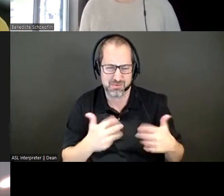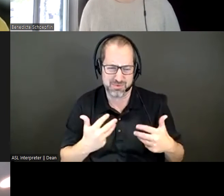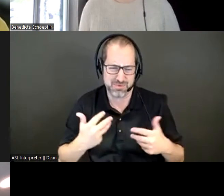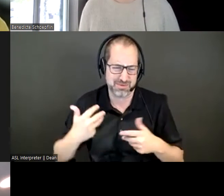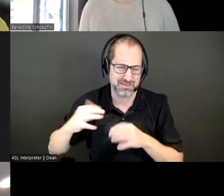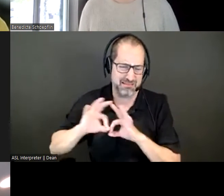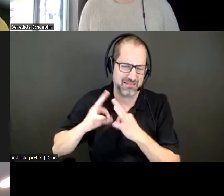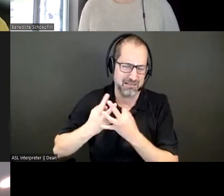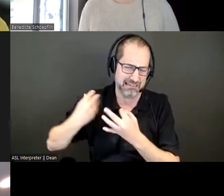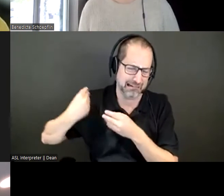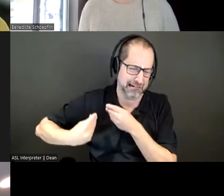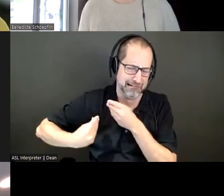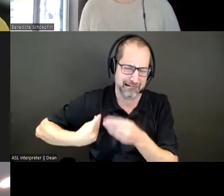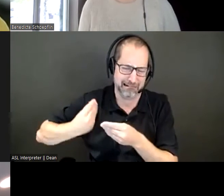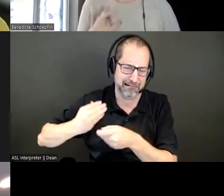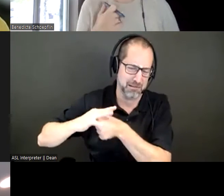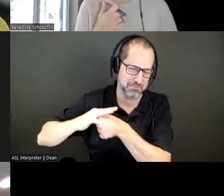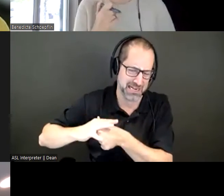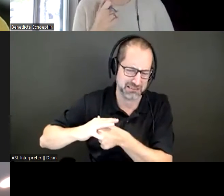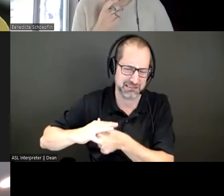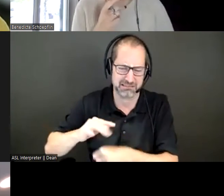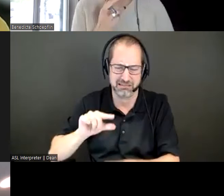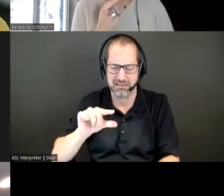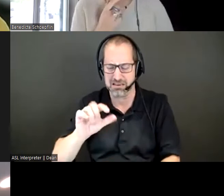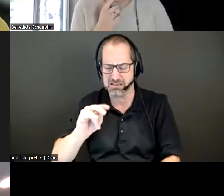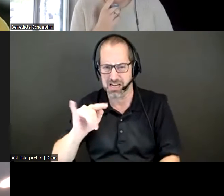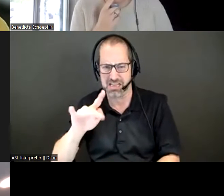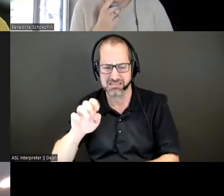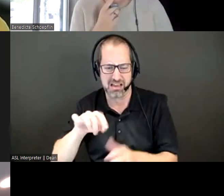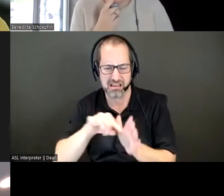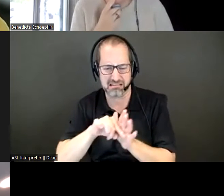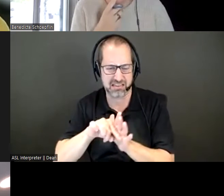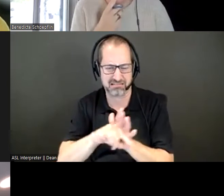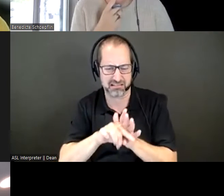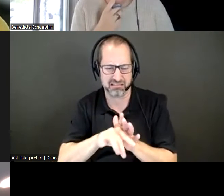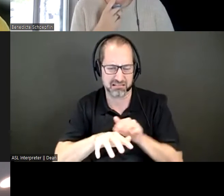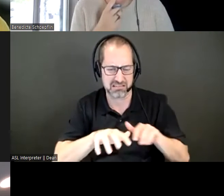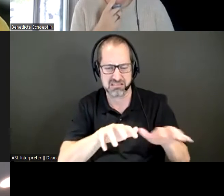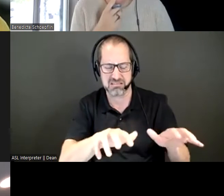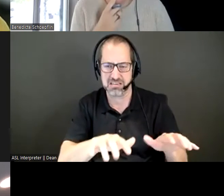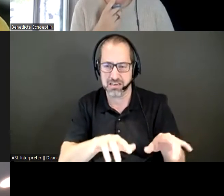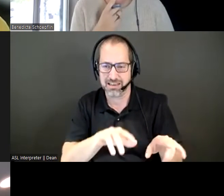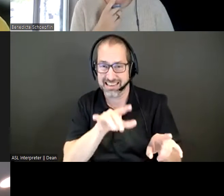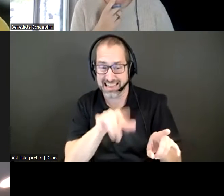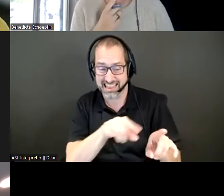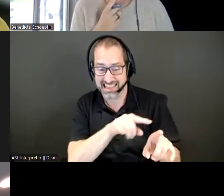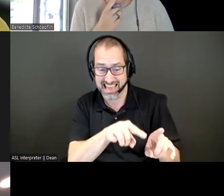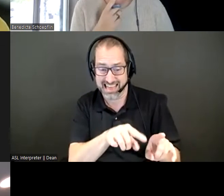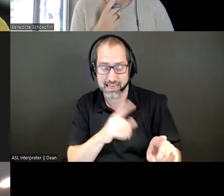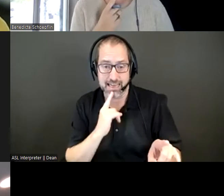intergenerational oppression and genocide. If we are leaning into those people as our